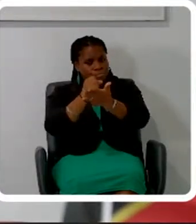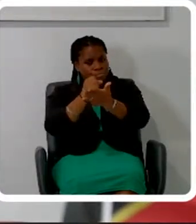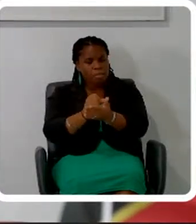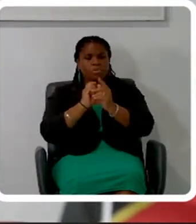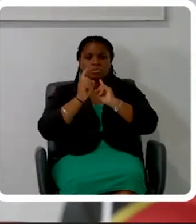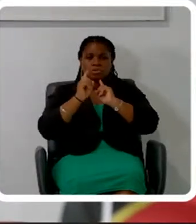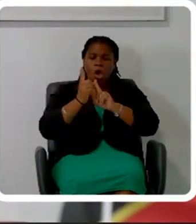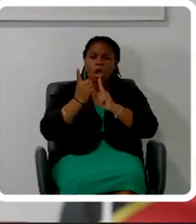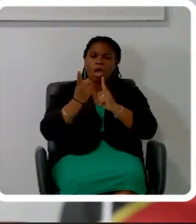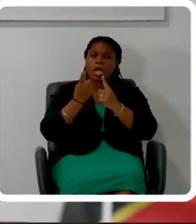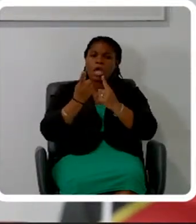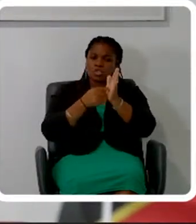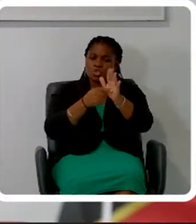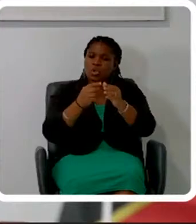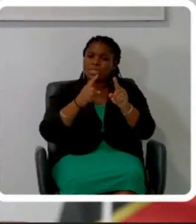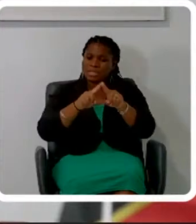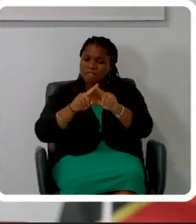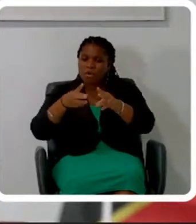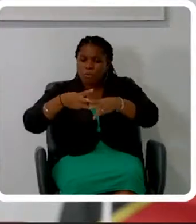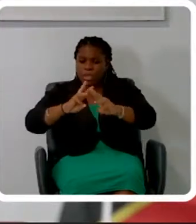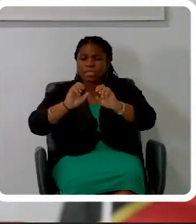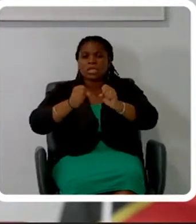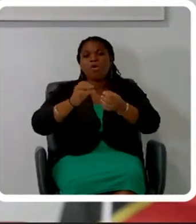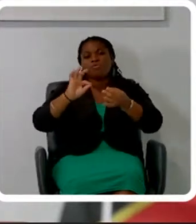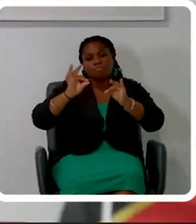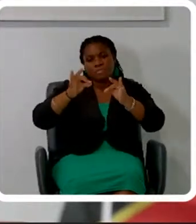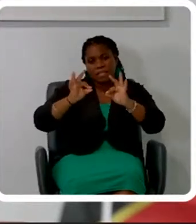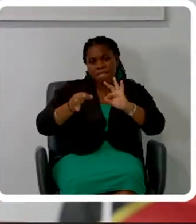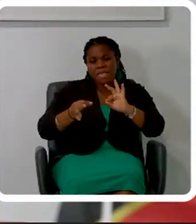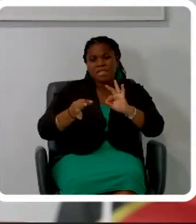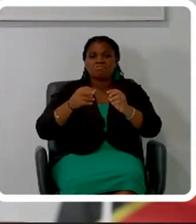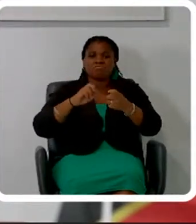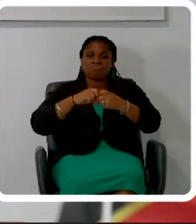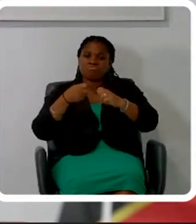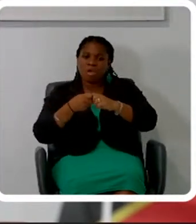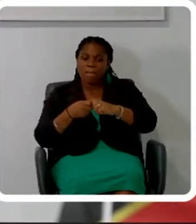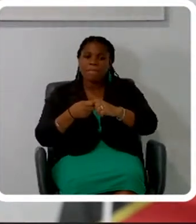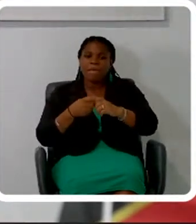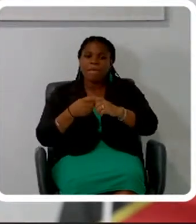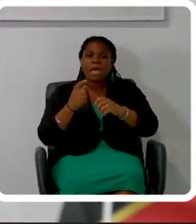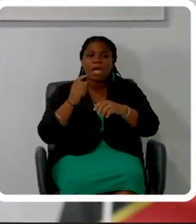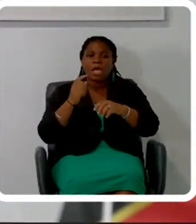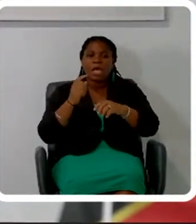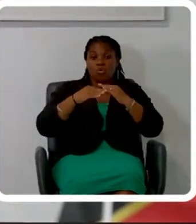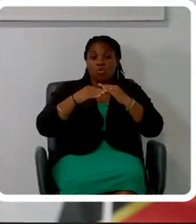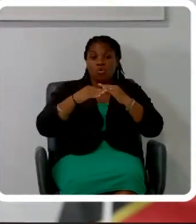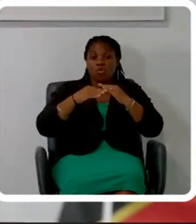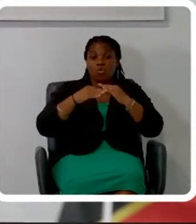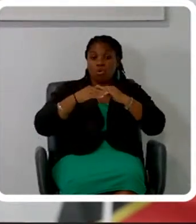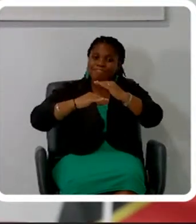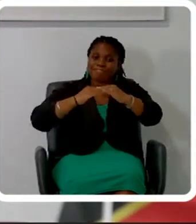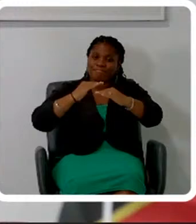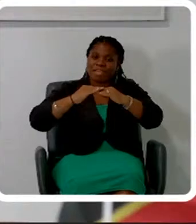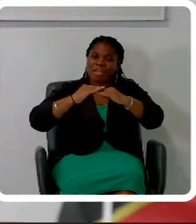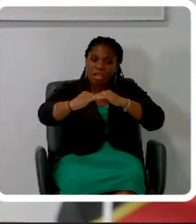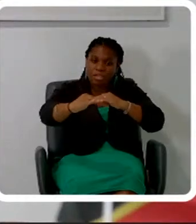here to be a model to the world. And we'll continue to build out our sustainable island state, which is our moonshot, or it is